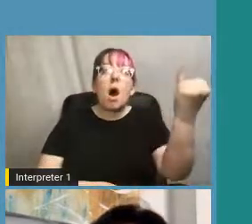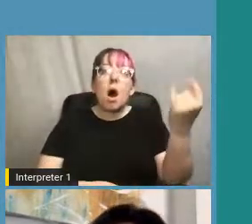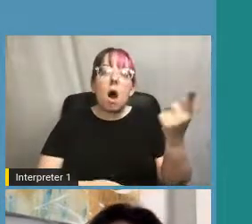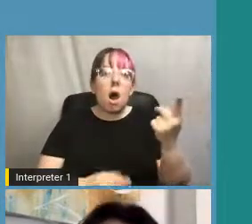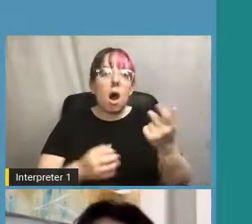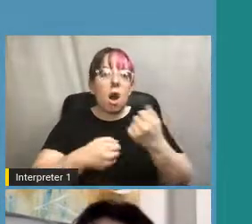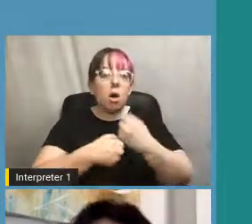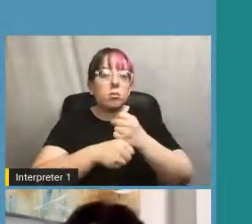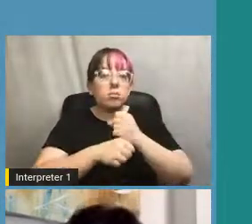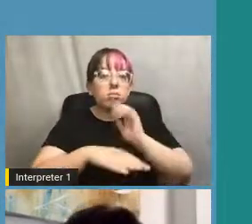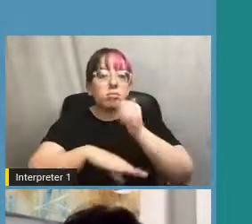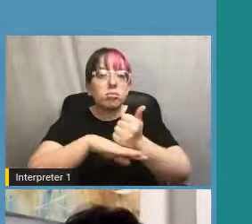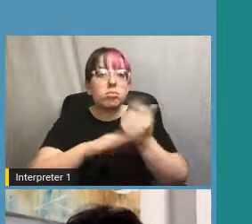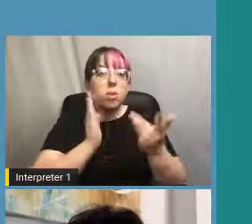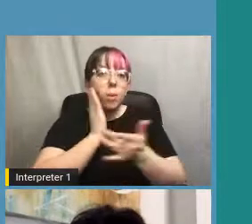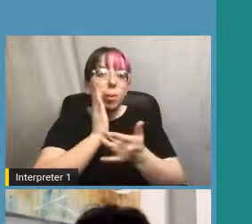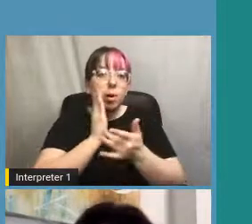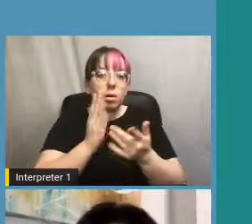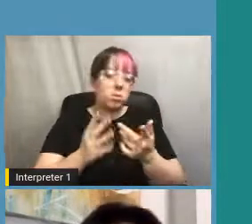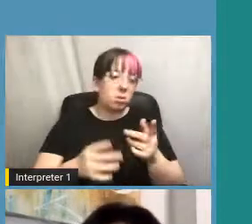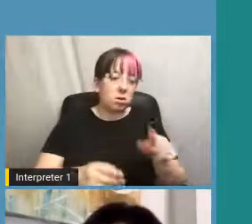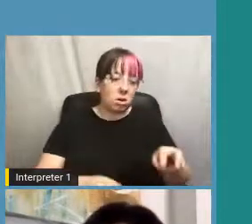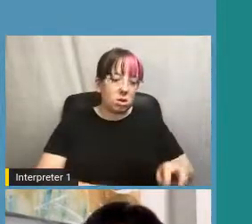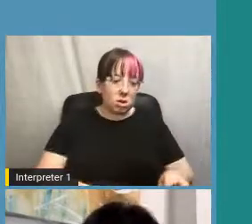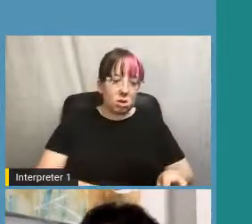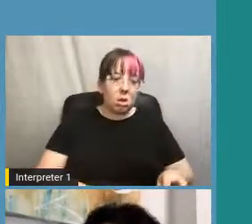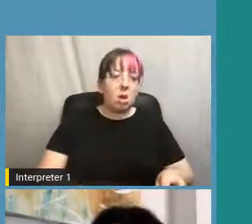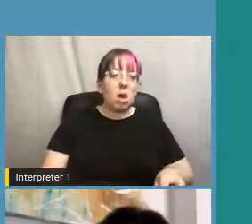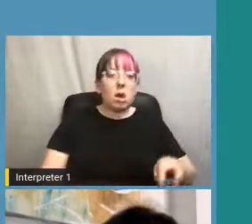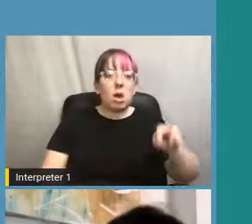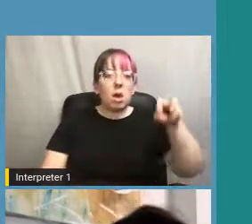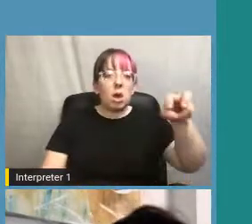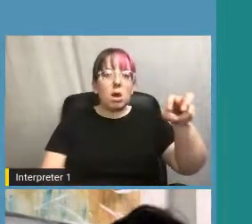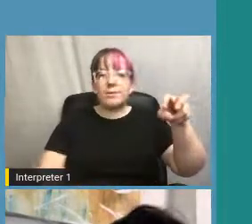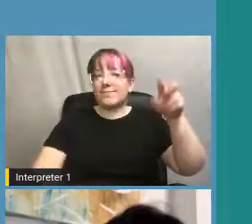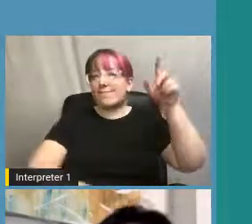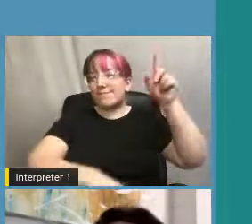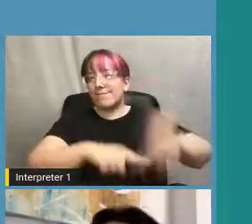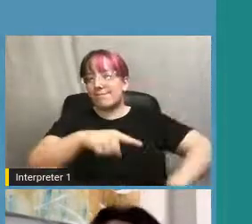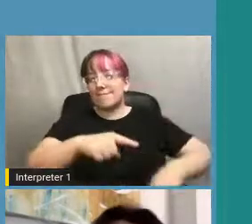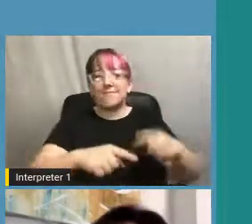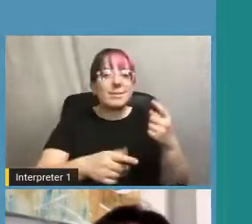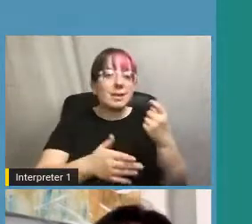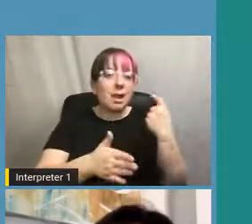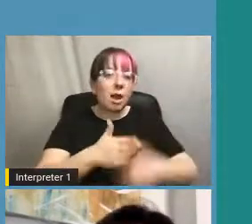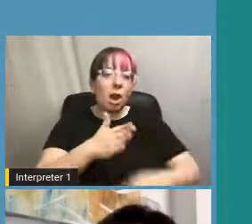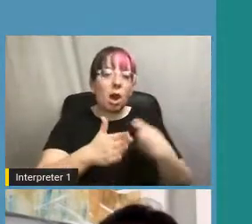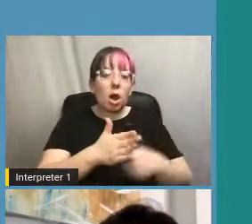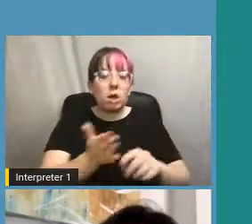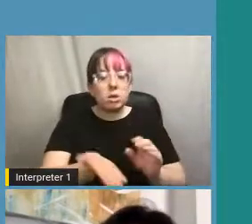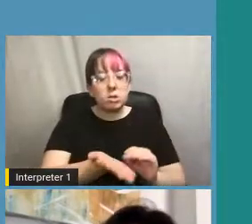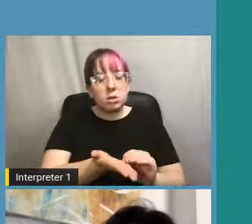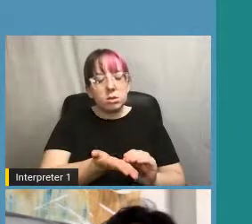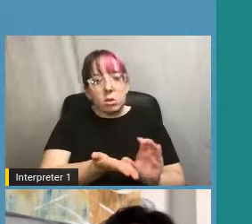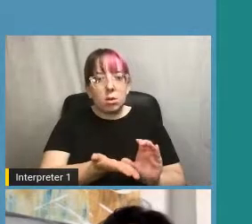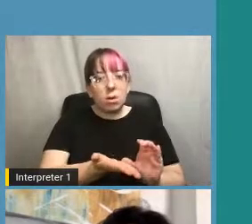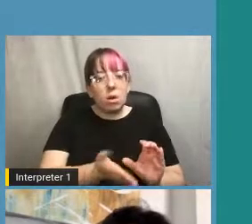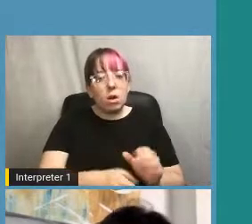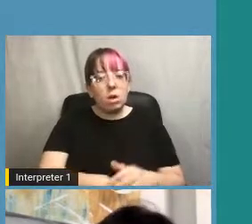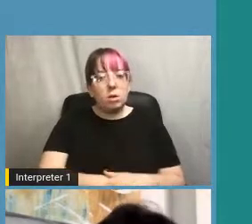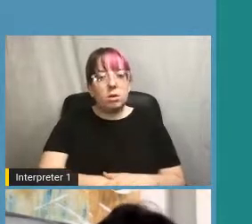page and then halfway through you decide to do a 3D space, you're going to run into costs. You're going to run into issues